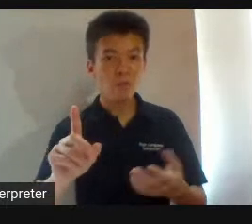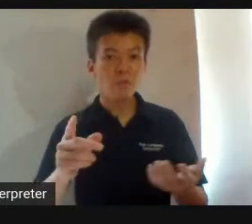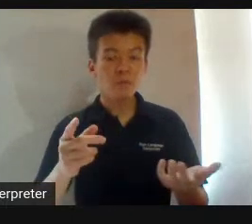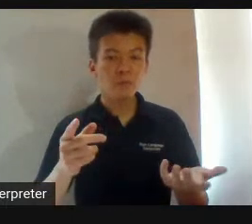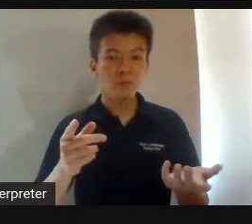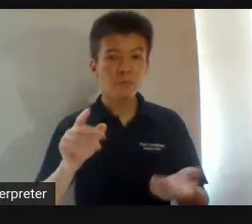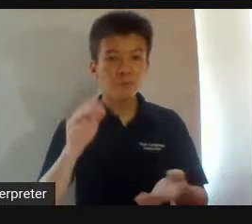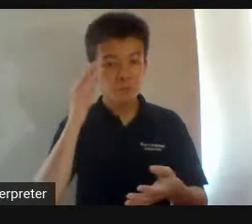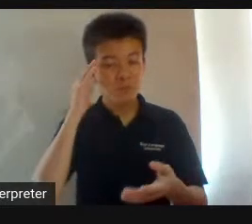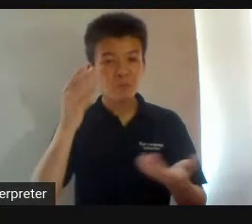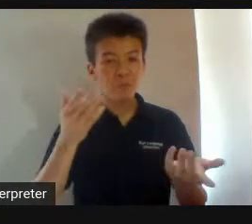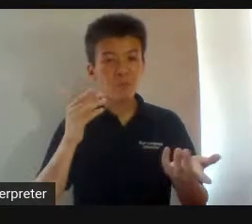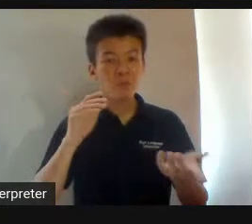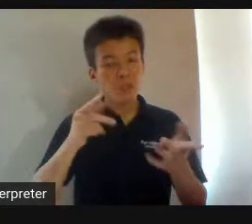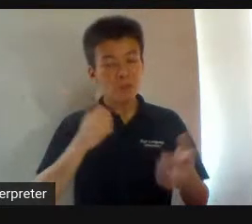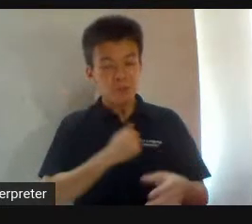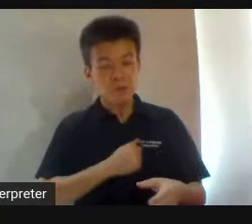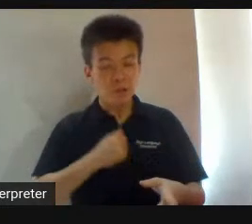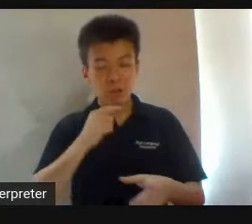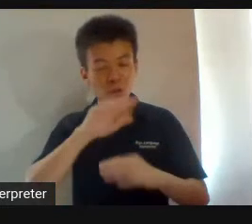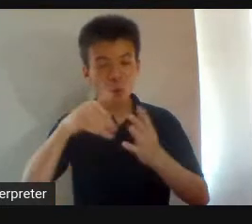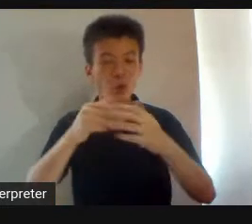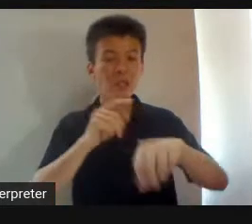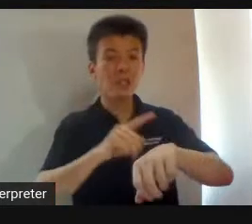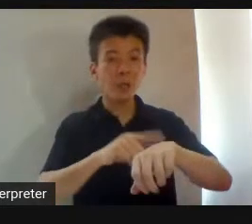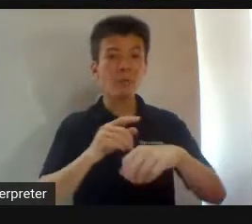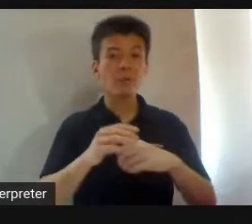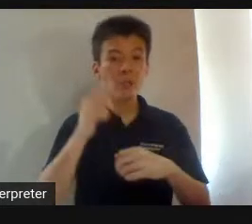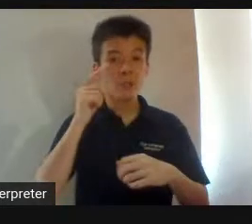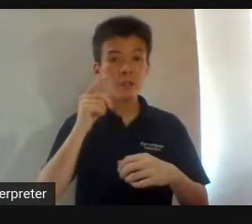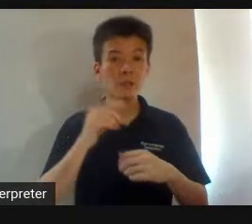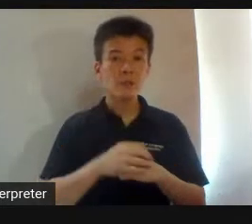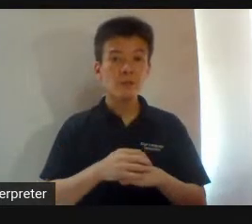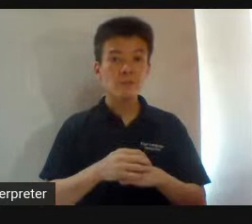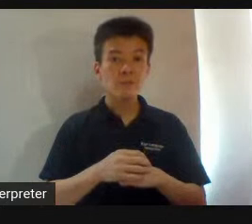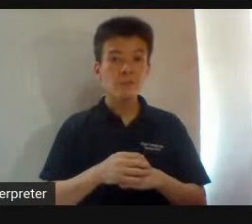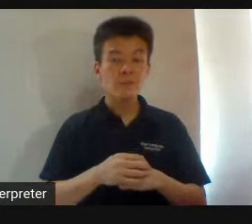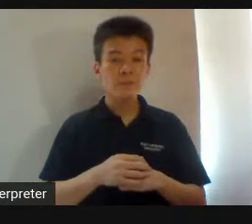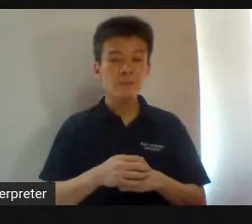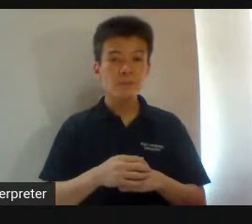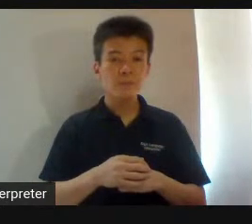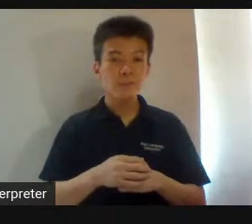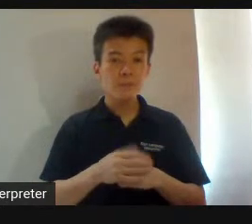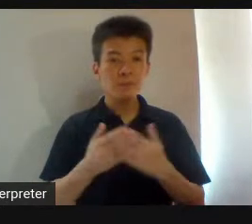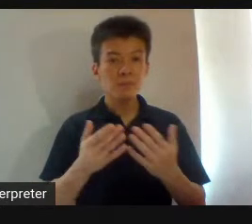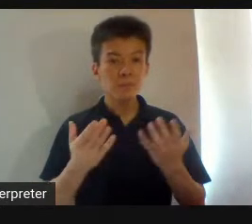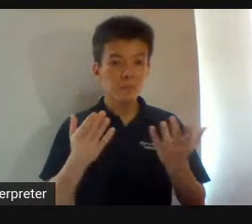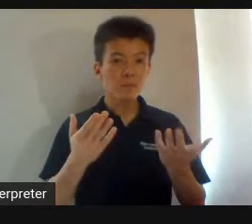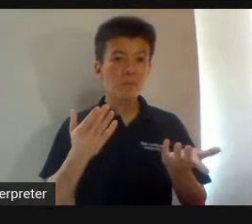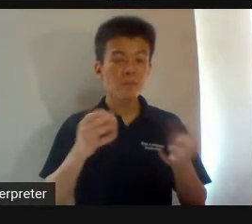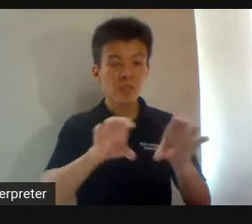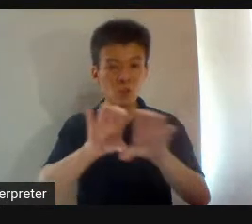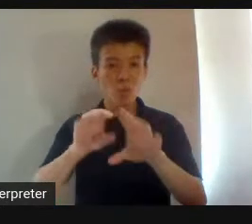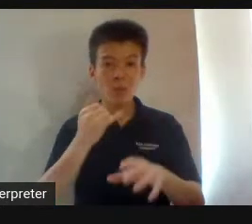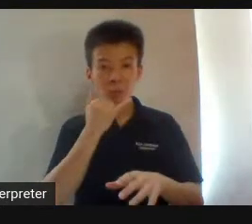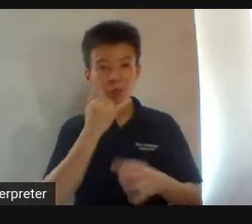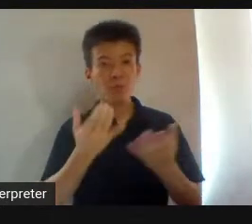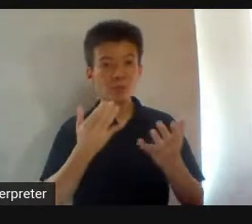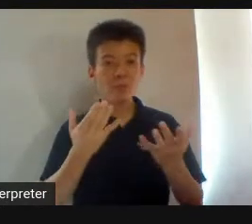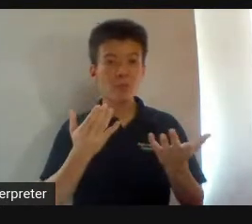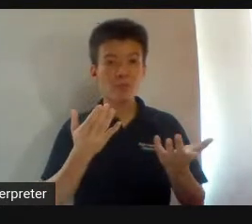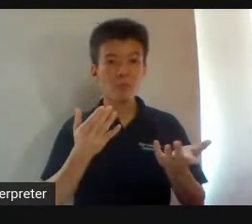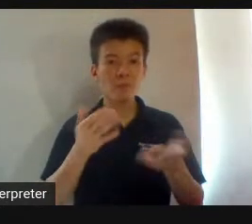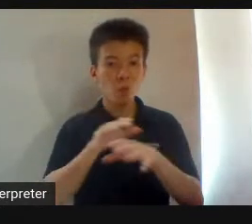knows that he has to be apologizing all the time. And I guess sometimes maybe a common mistake might be